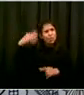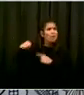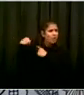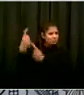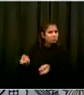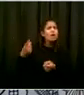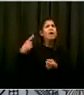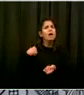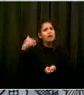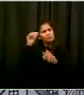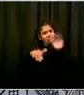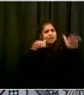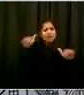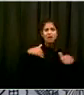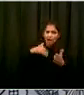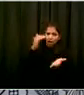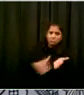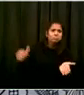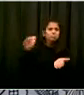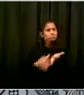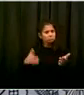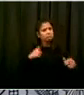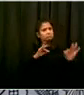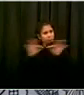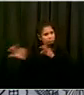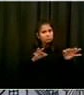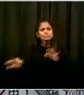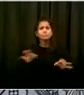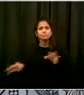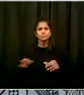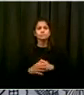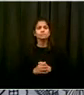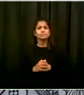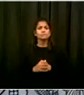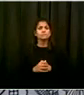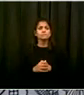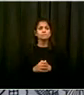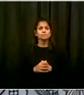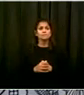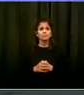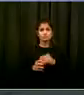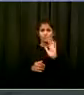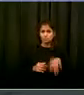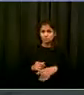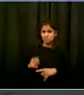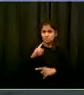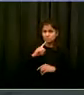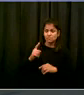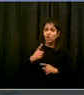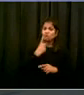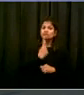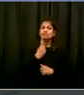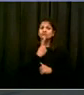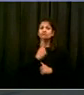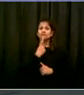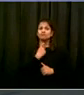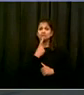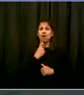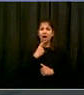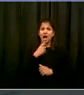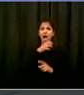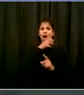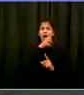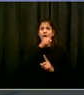now back on the topic of the red pause zone. So red, defined as an area with 3%